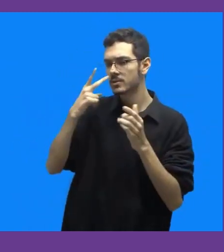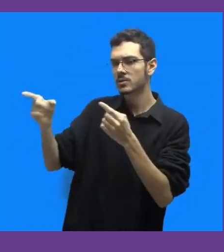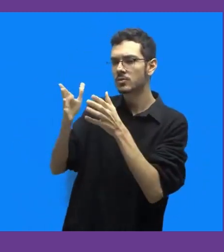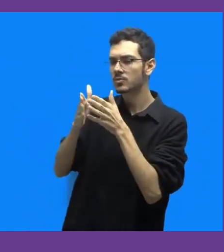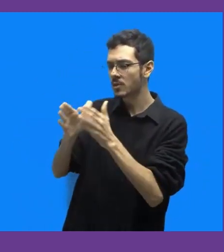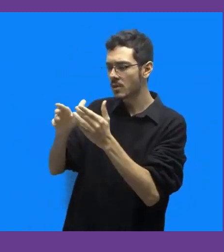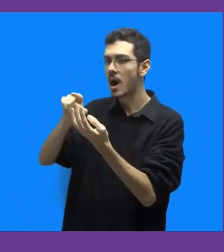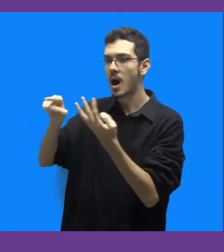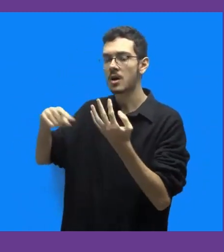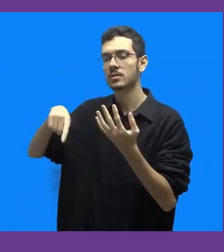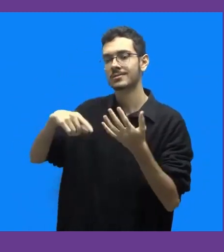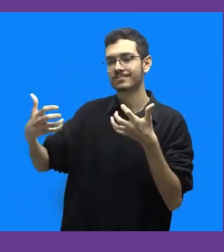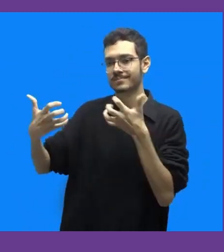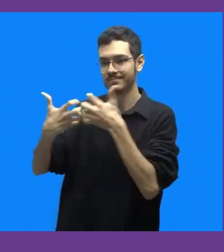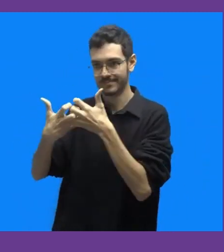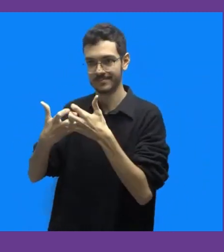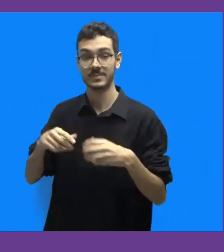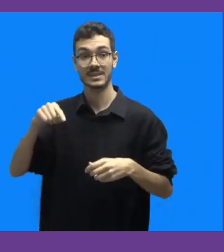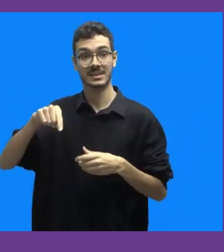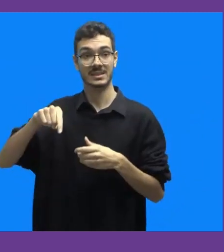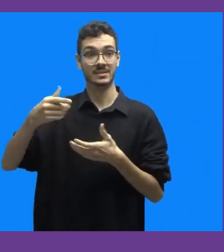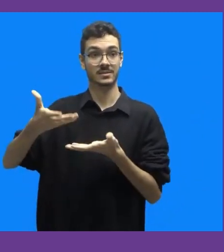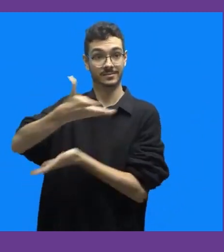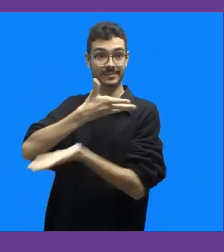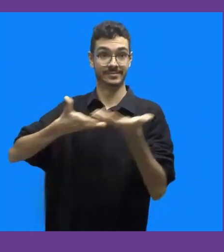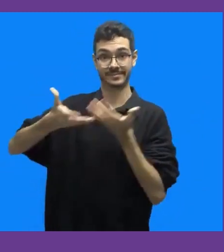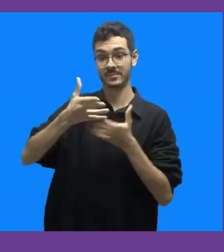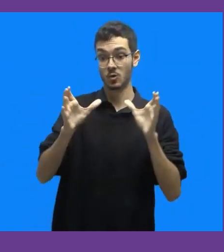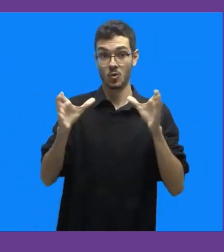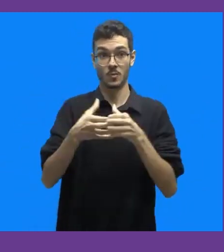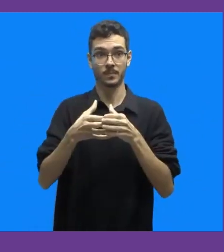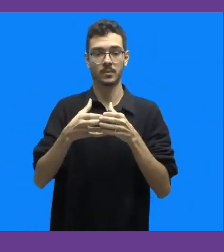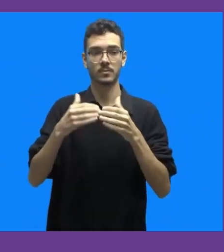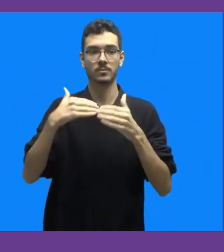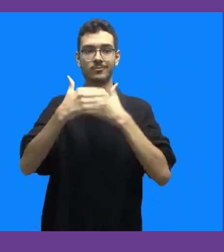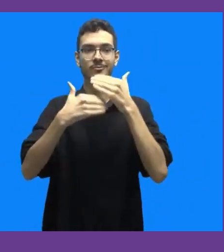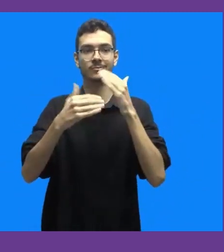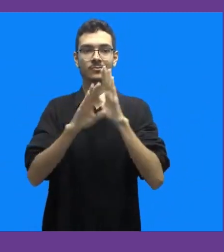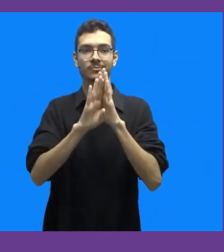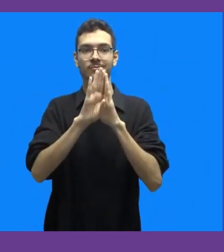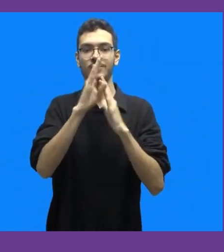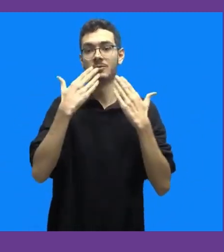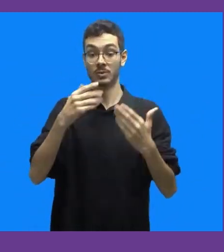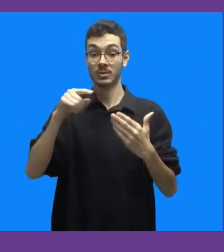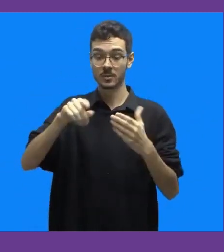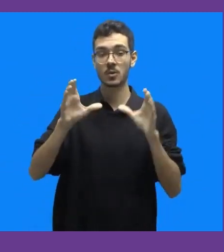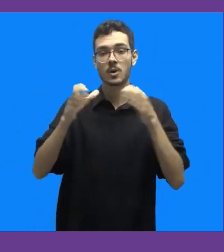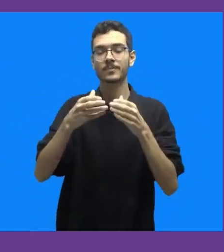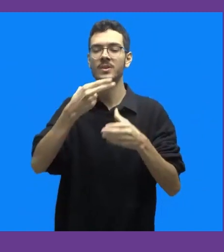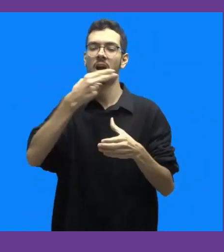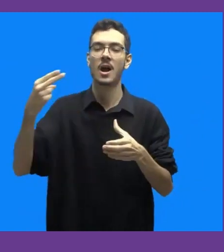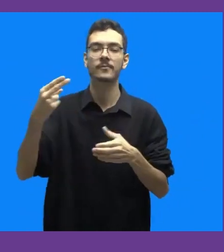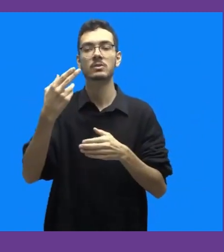not so much on the ground, because what's happening on the ground is the states are looking after accessibility. Library are now looking after accessibility. They may ring us and they